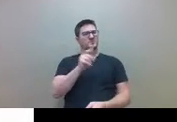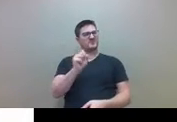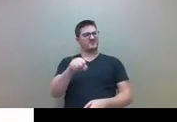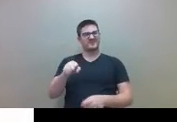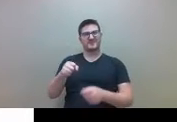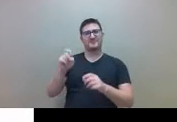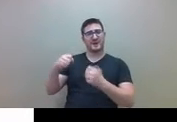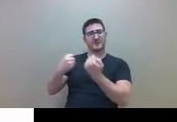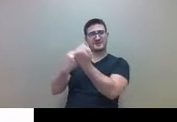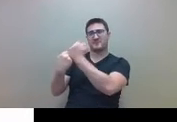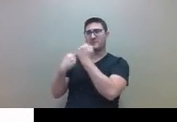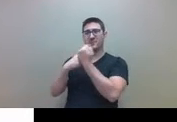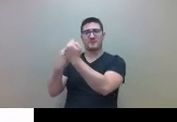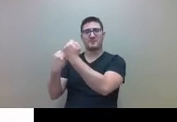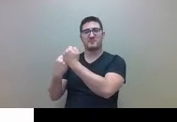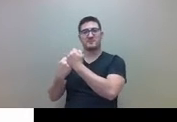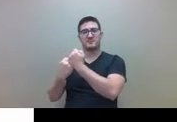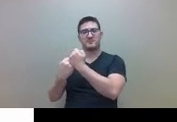someone talking?